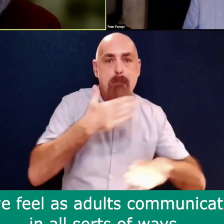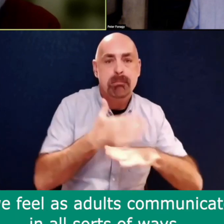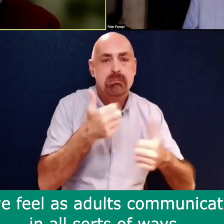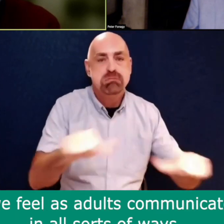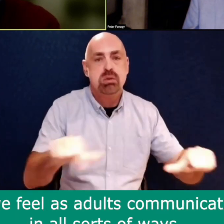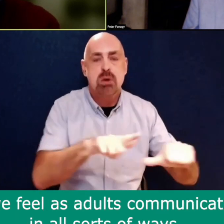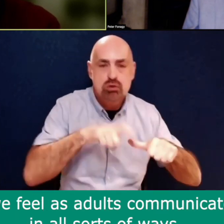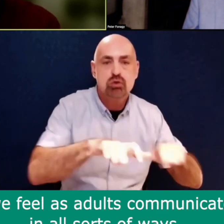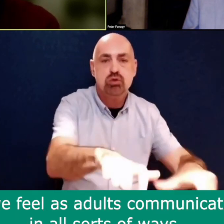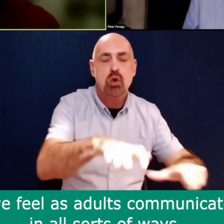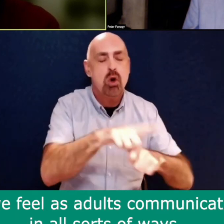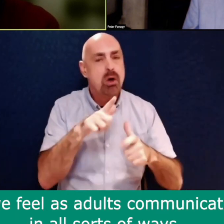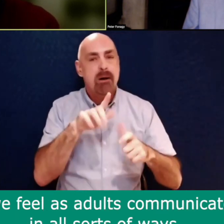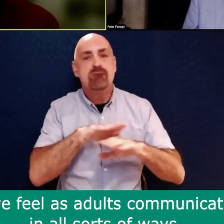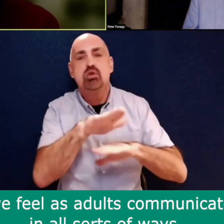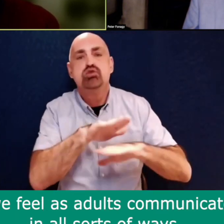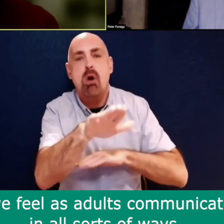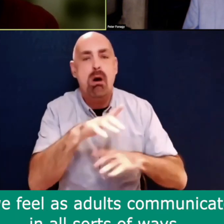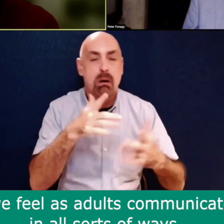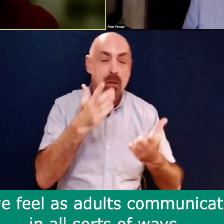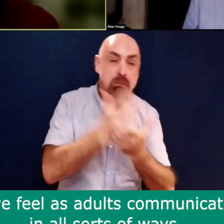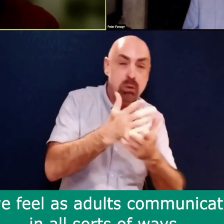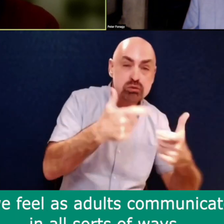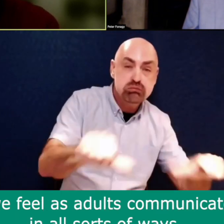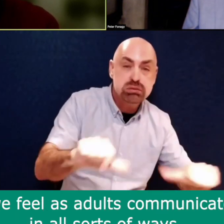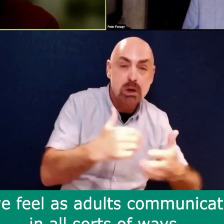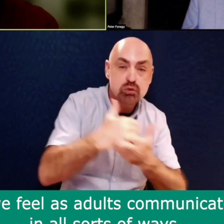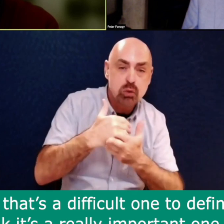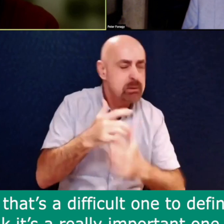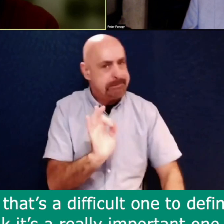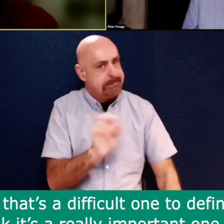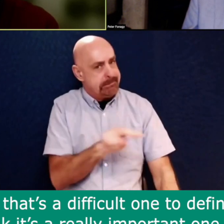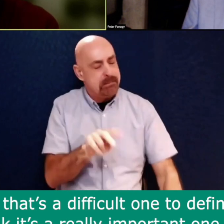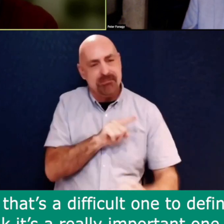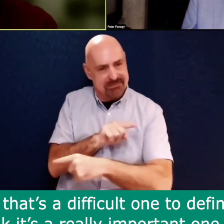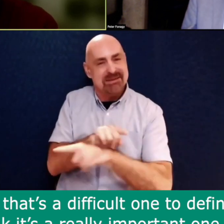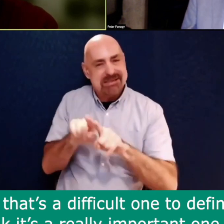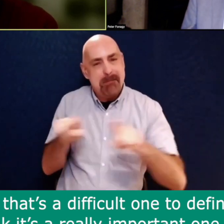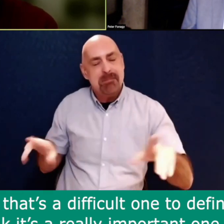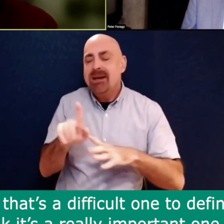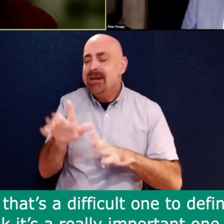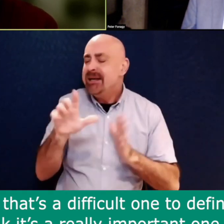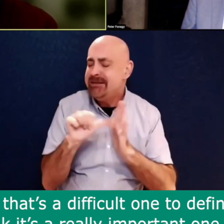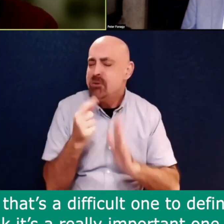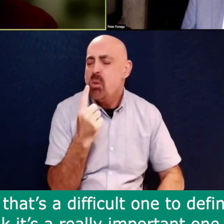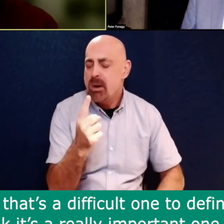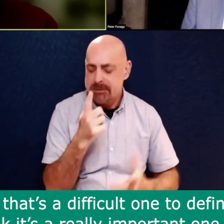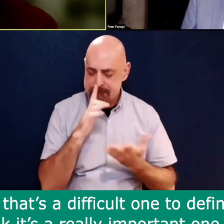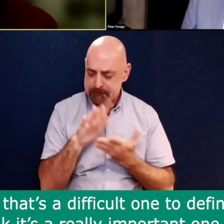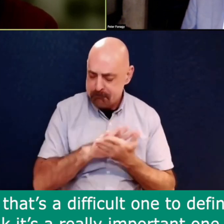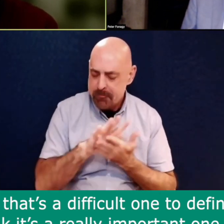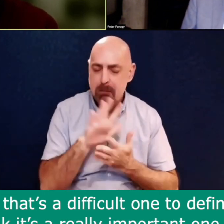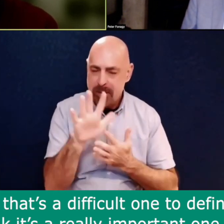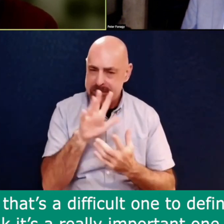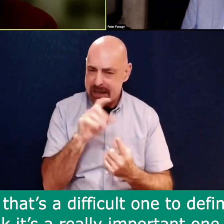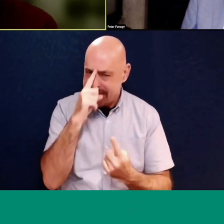That precarity that we feel as adults communicates itself to children in all sorts of ways. So that's a difficult one to define, but I think it's a really important one